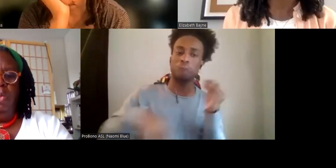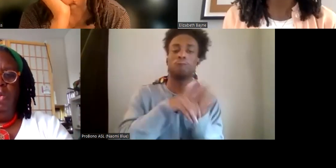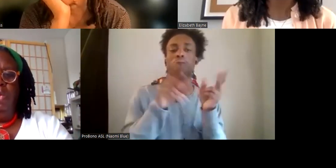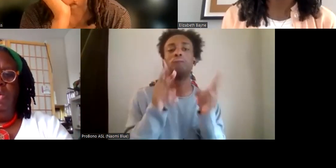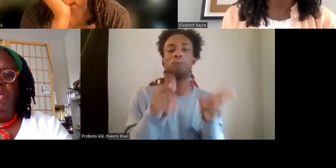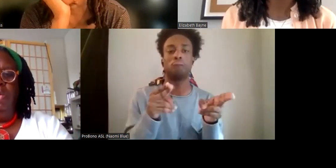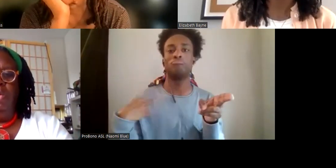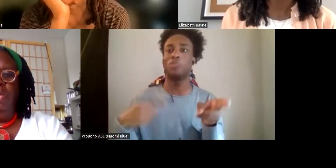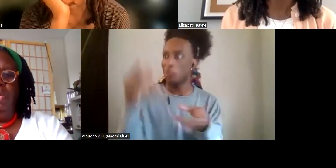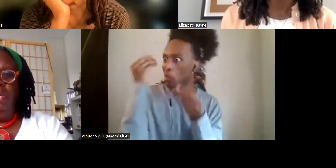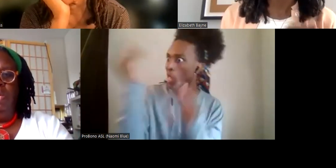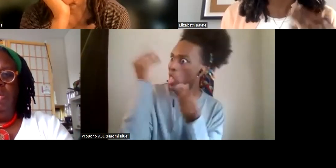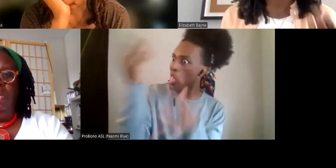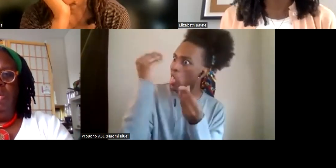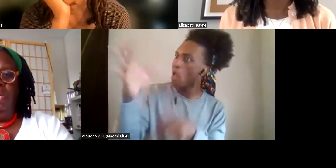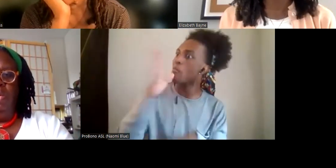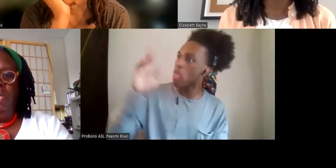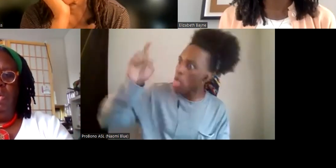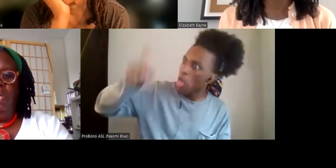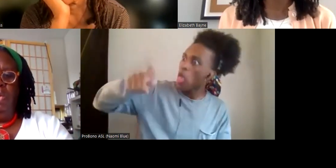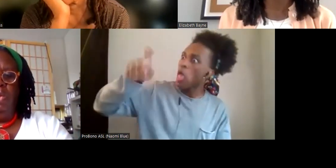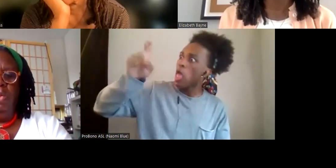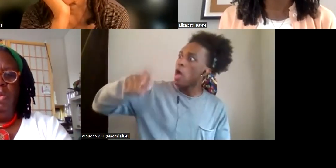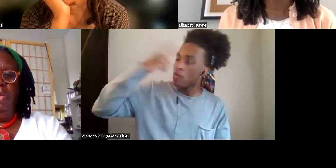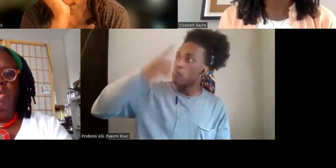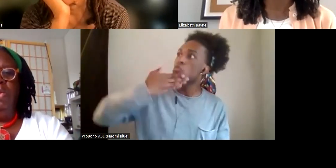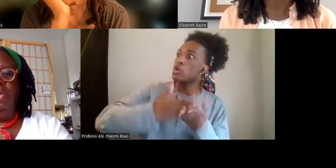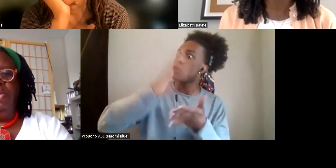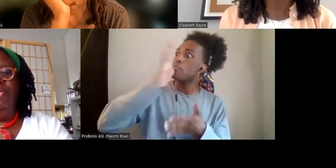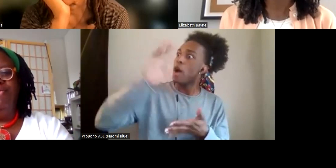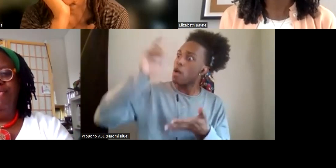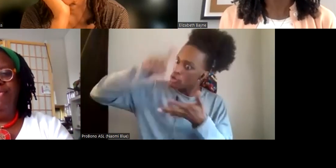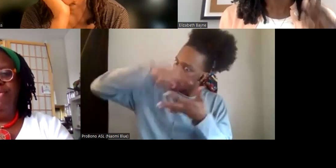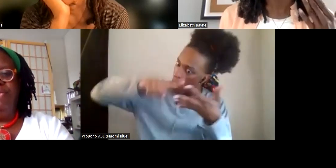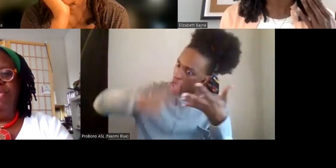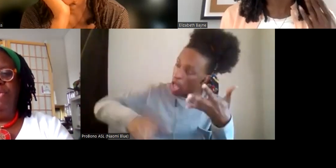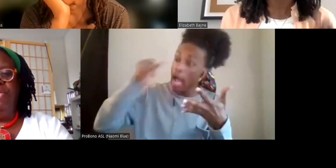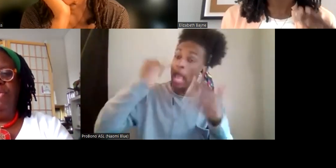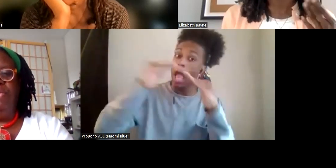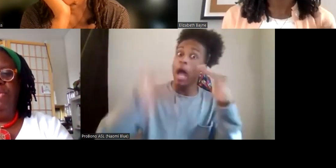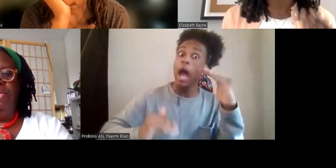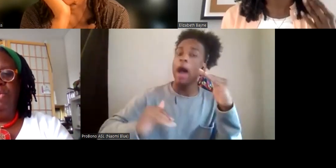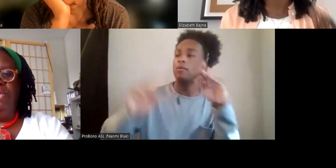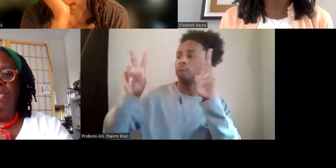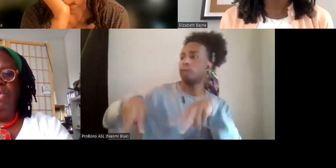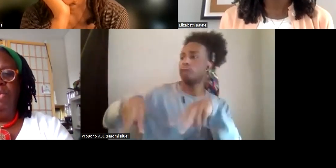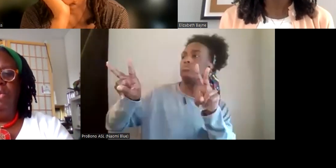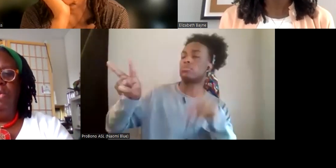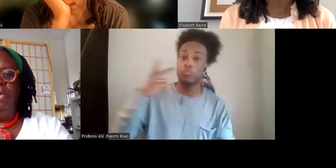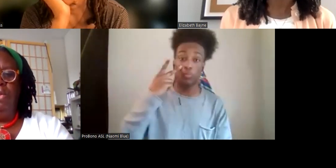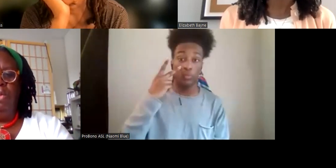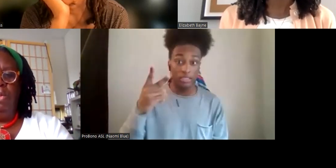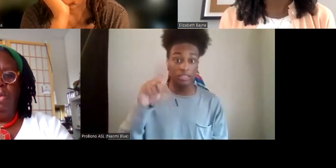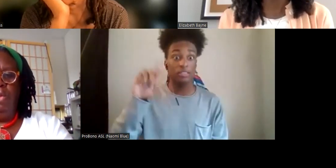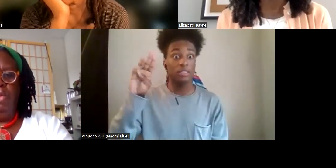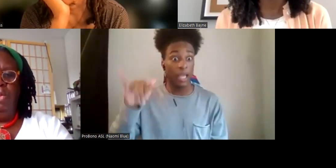doing to be good moms. And we judge them when they don't meet these expectations. But we hear her say in real time